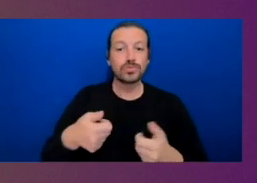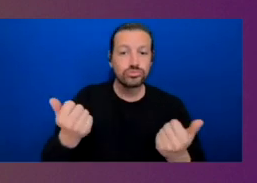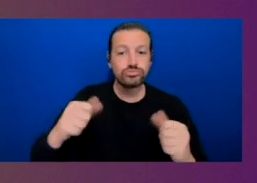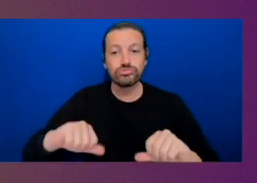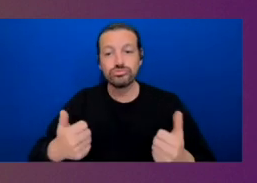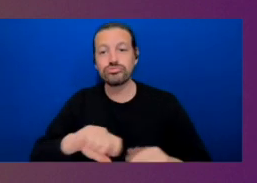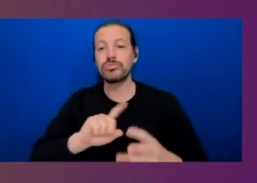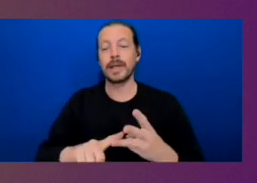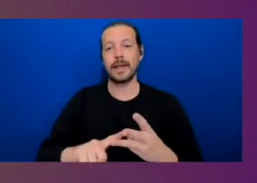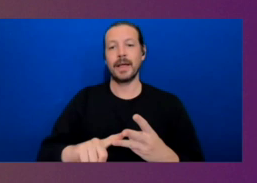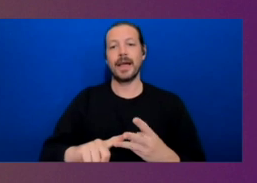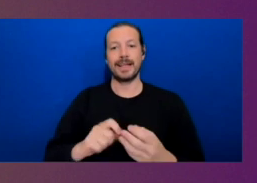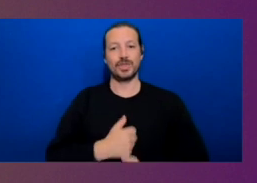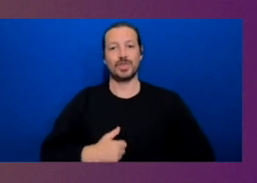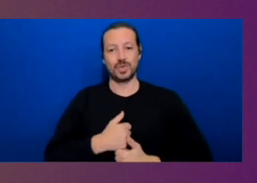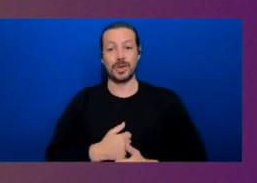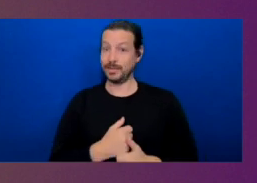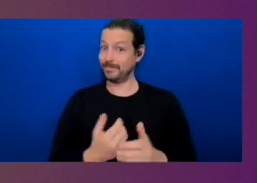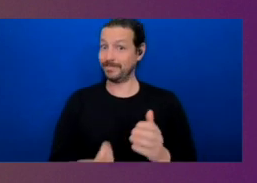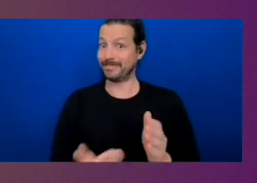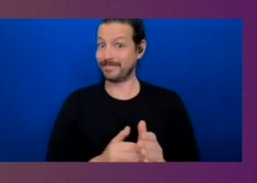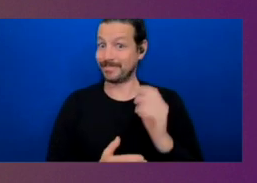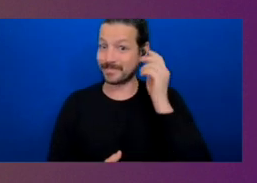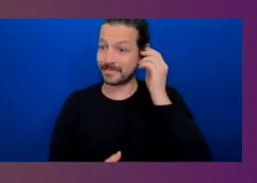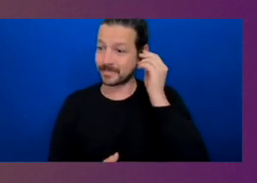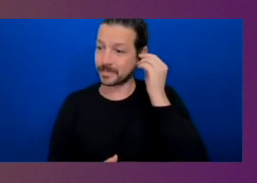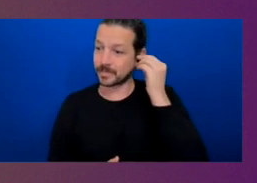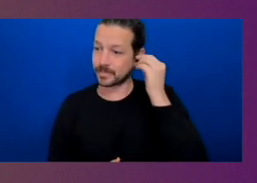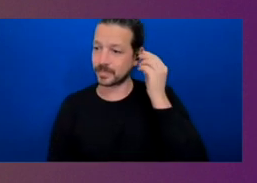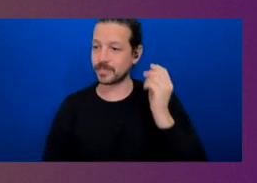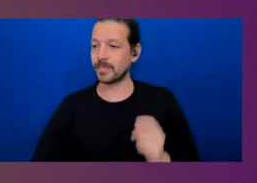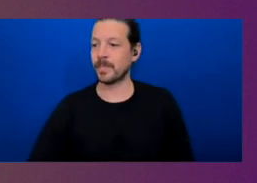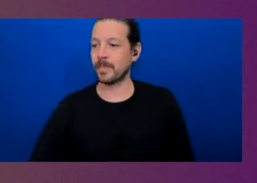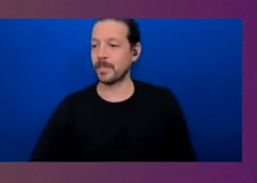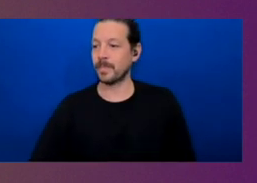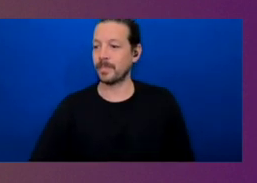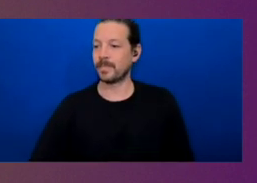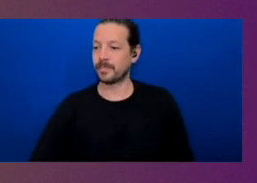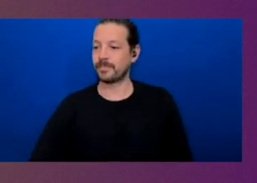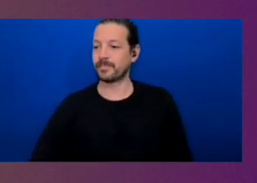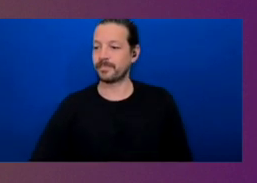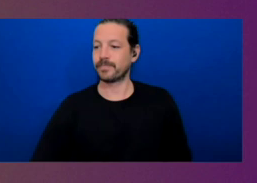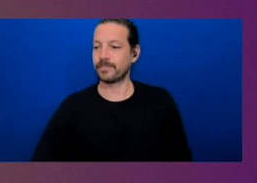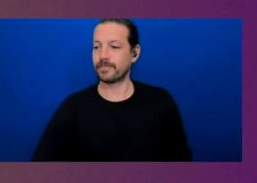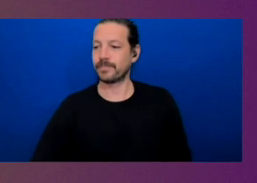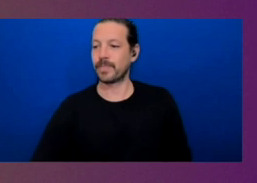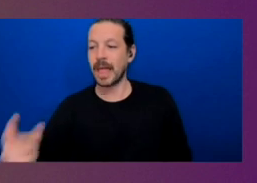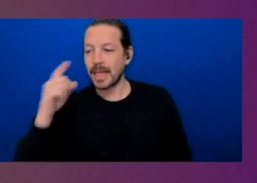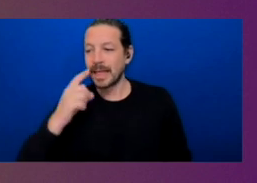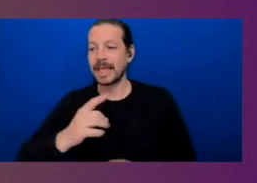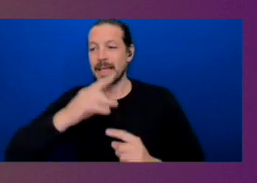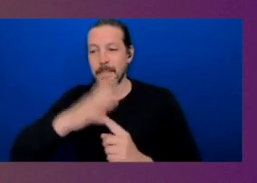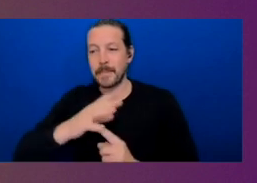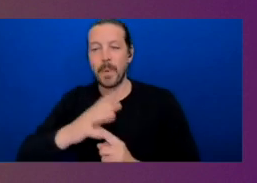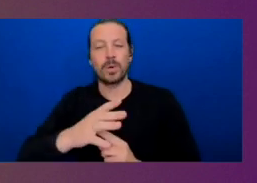it. If I can add a layer to that, I think, it's really important to have those things.